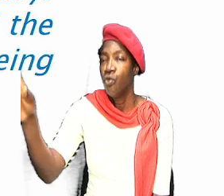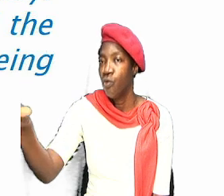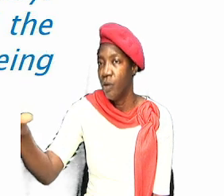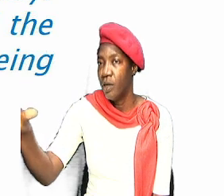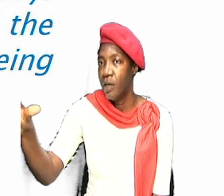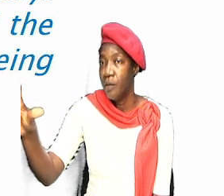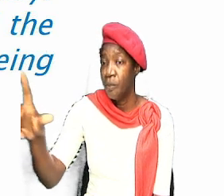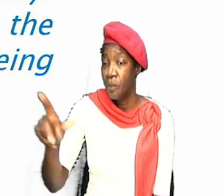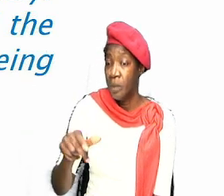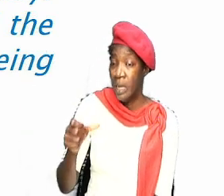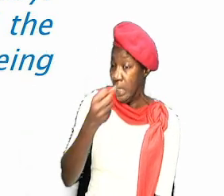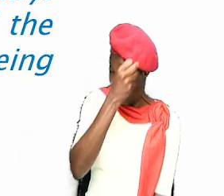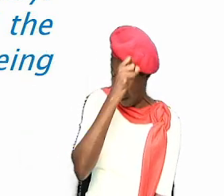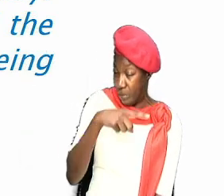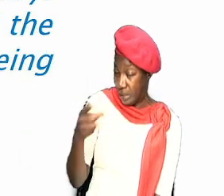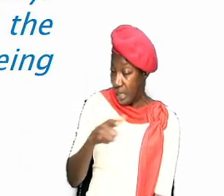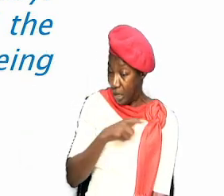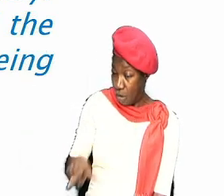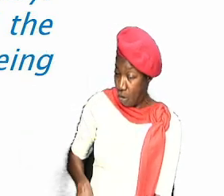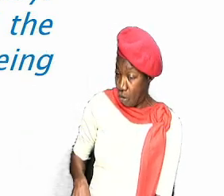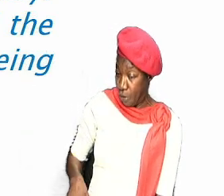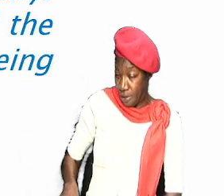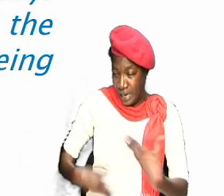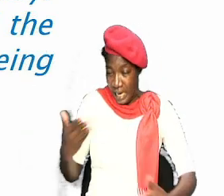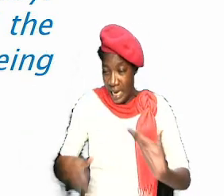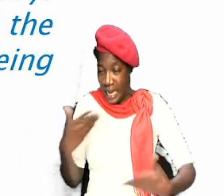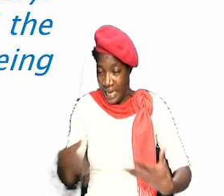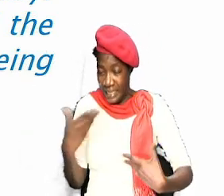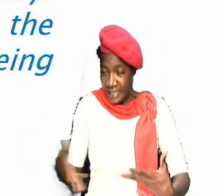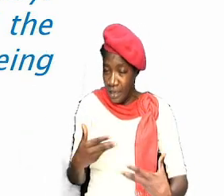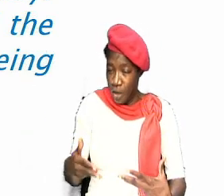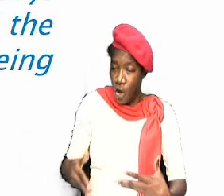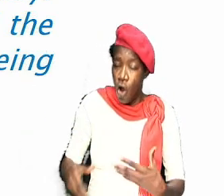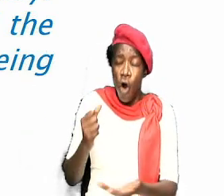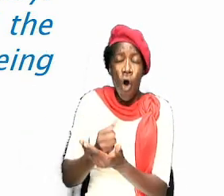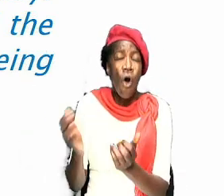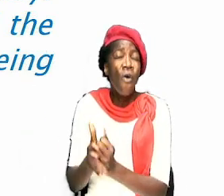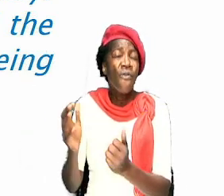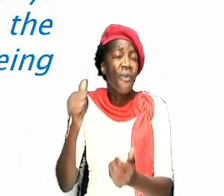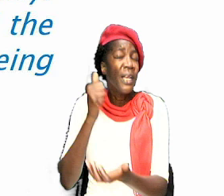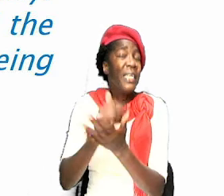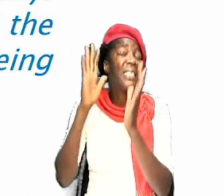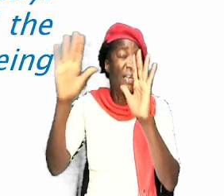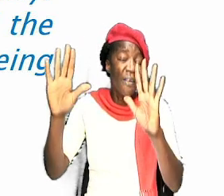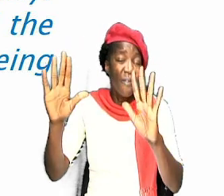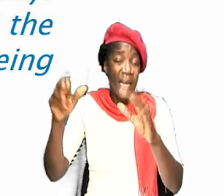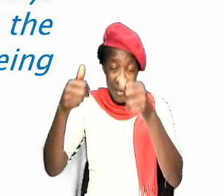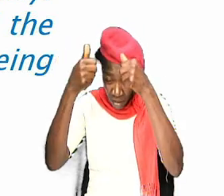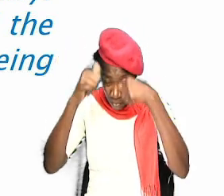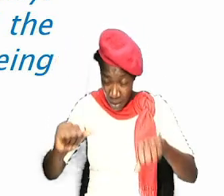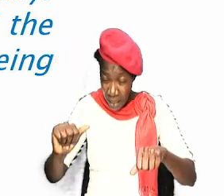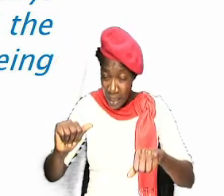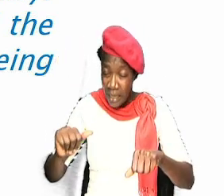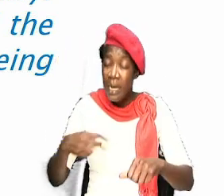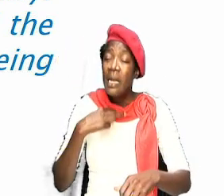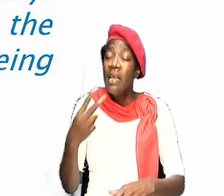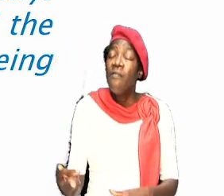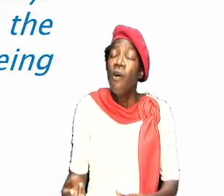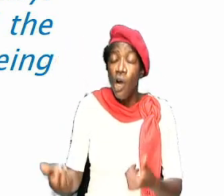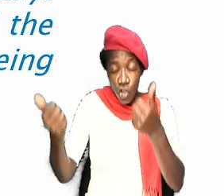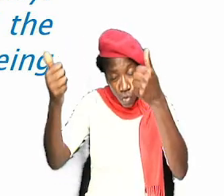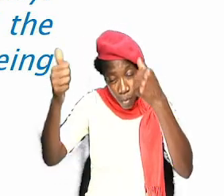delight in burnt offering and sacrifices as in obeying the voice of the Lord? Behold, to obey is better